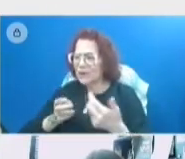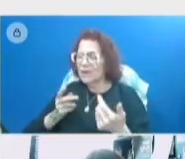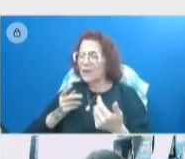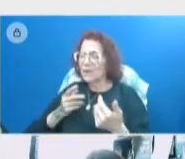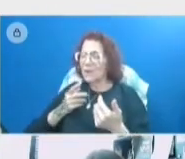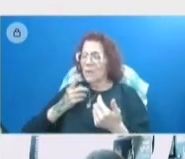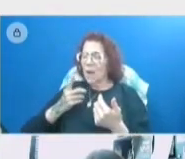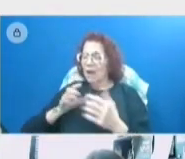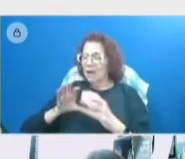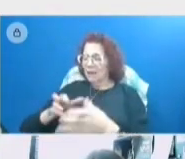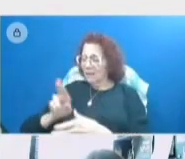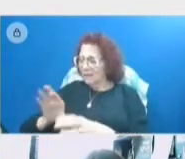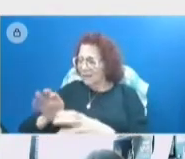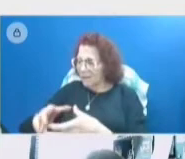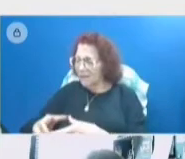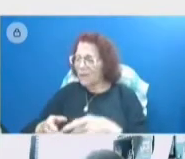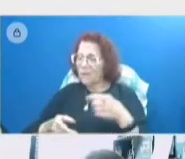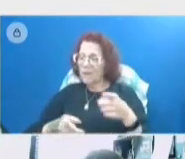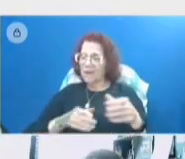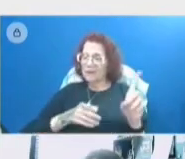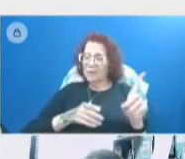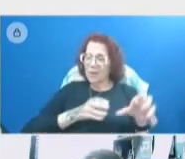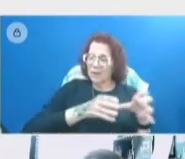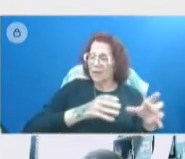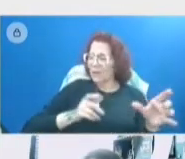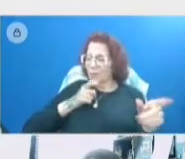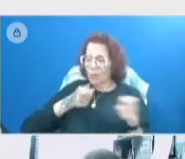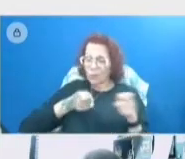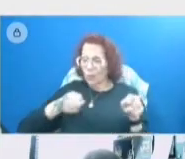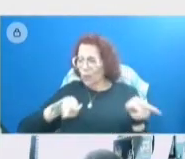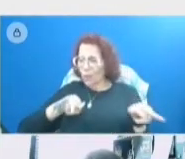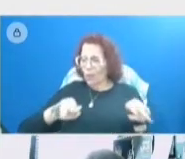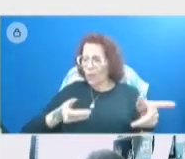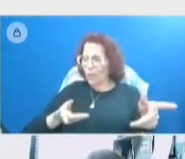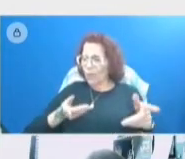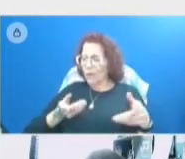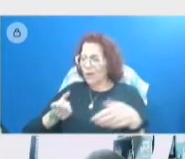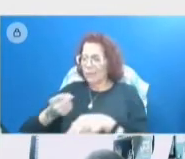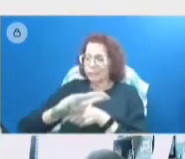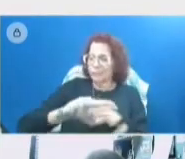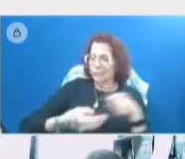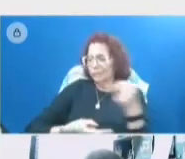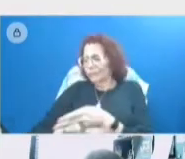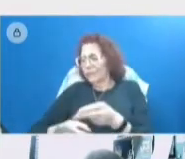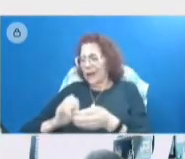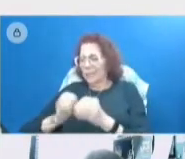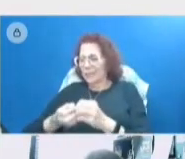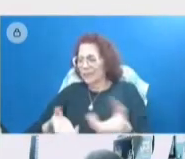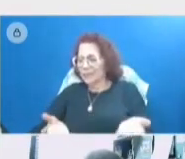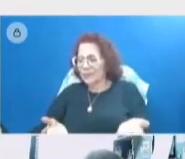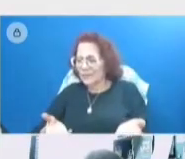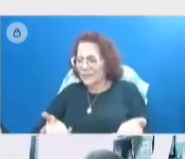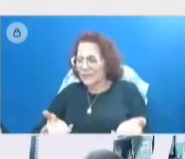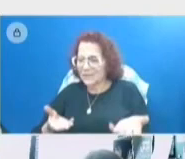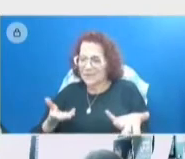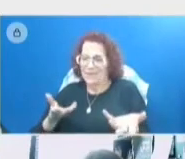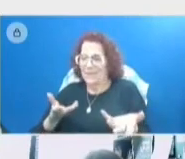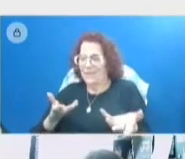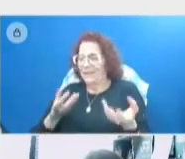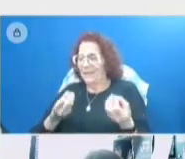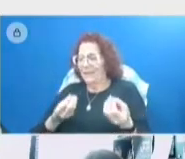sense that they have a dominant number. And I just see a trend here where in the elections arena, more and more of the